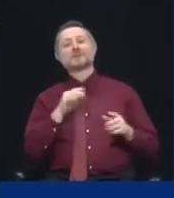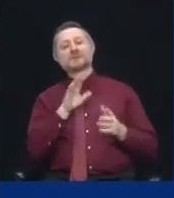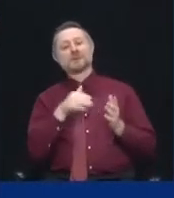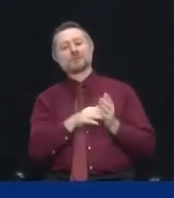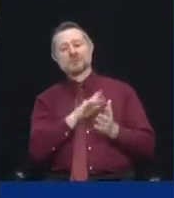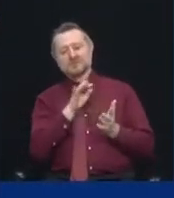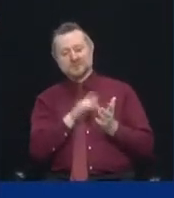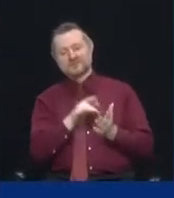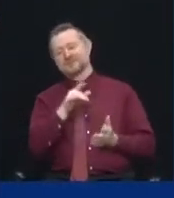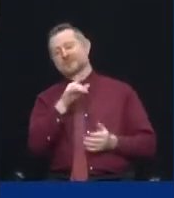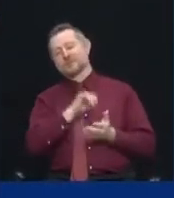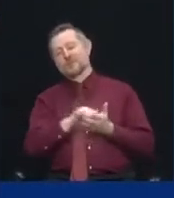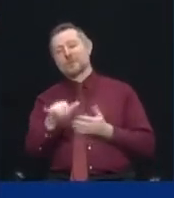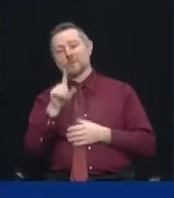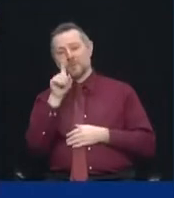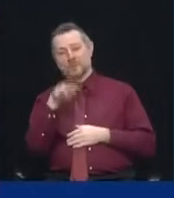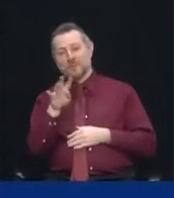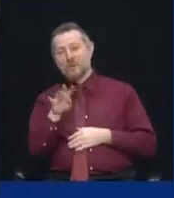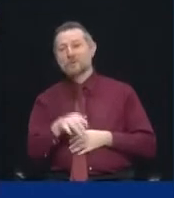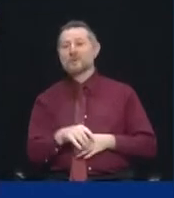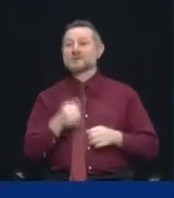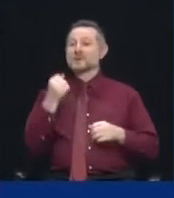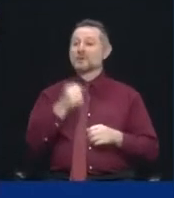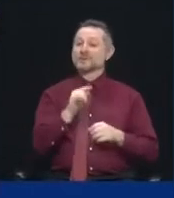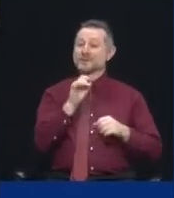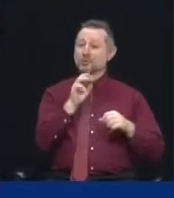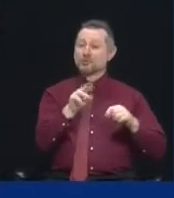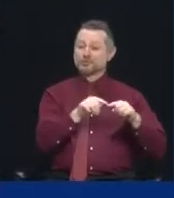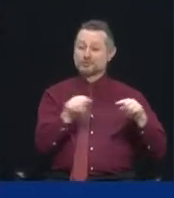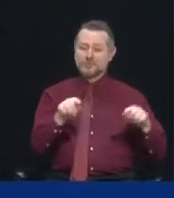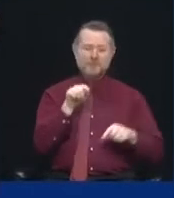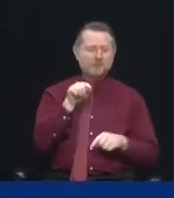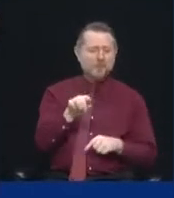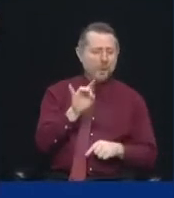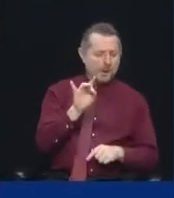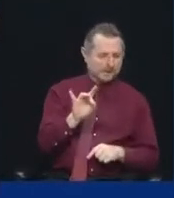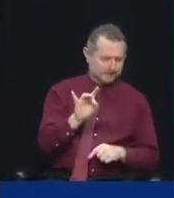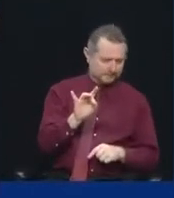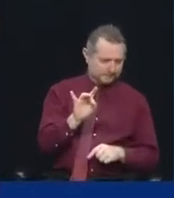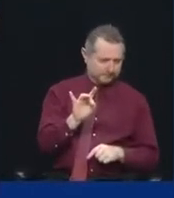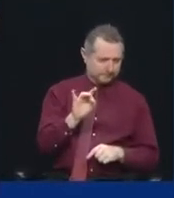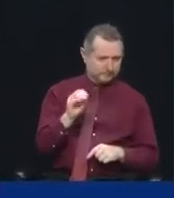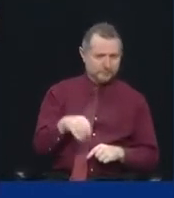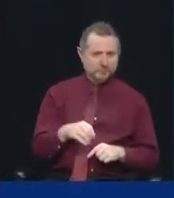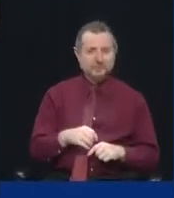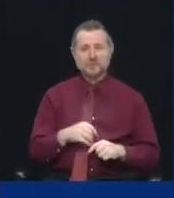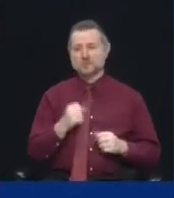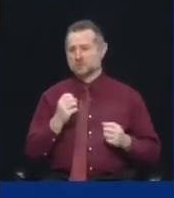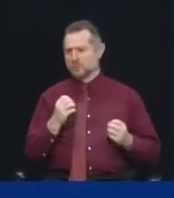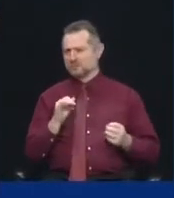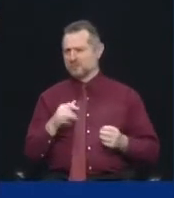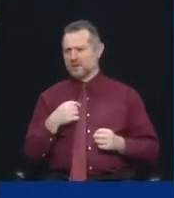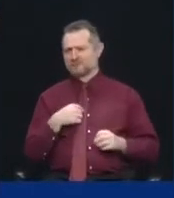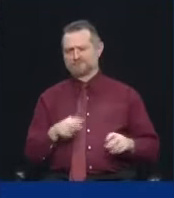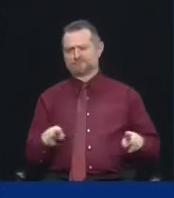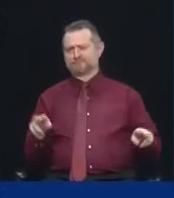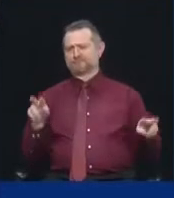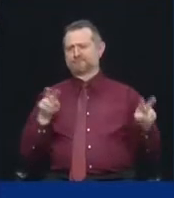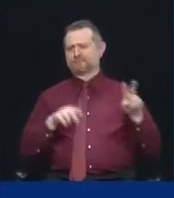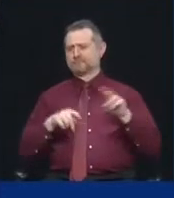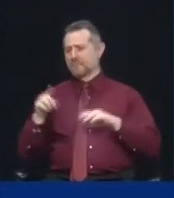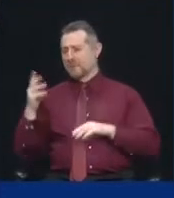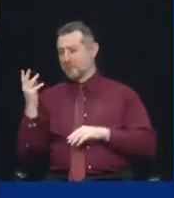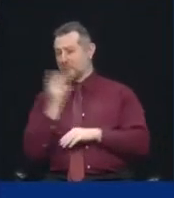Tier, 0.8%. Statewide, 2.6%. But ask yourself, why is Western New York at